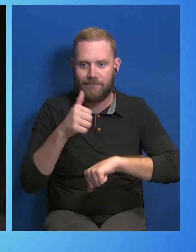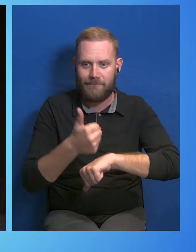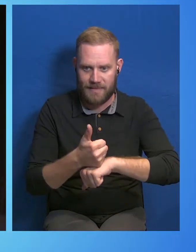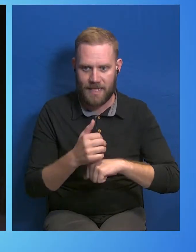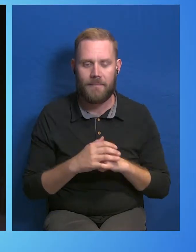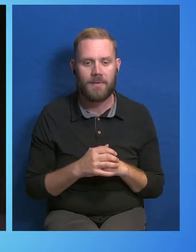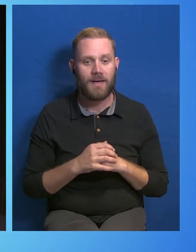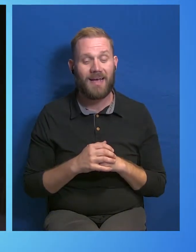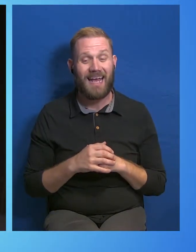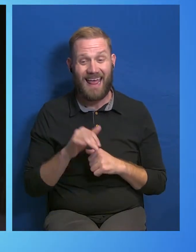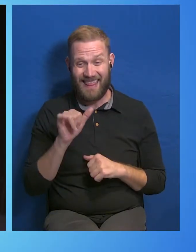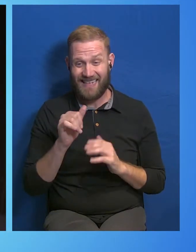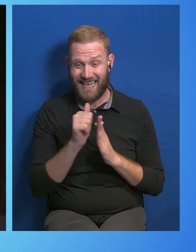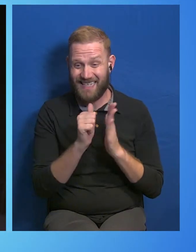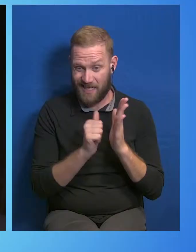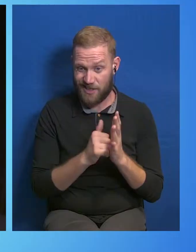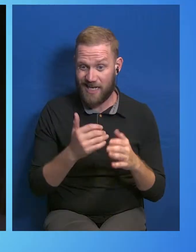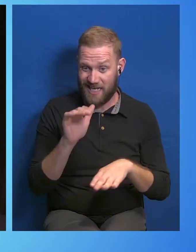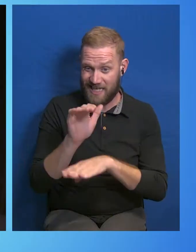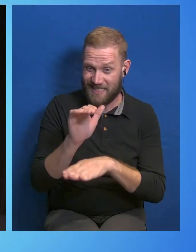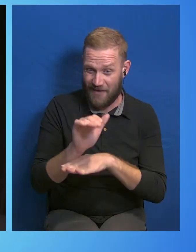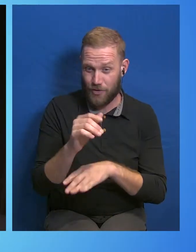That is on the agenda this afternoon.